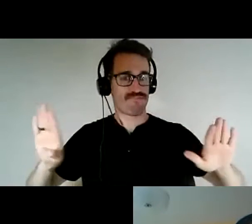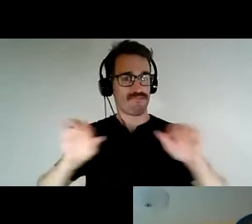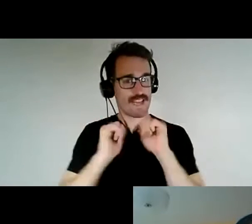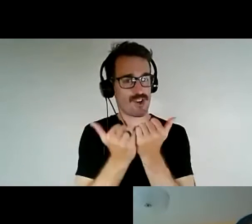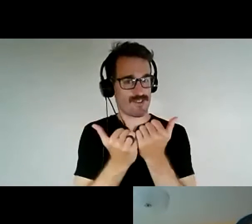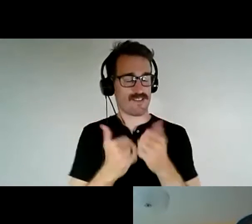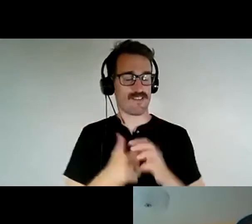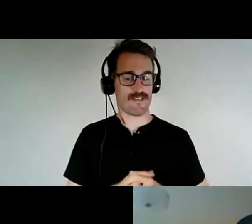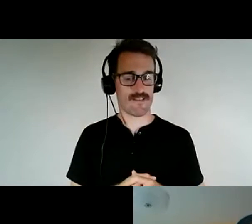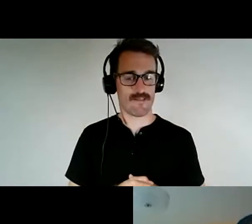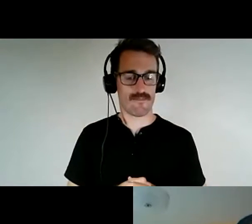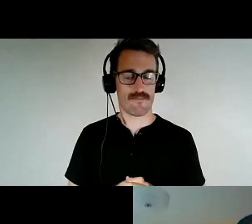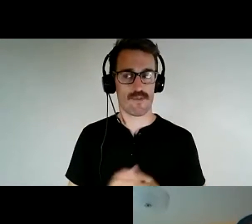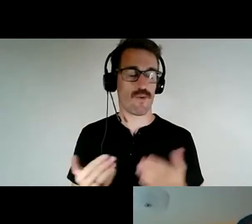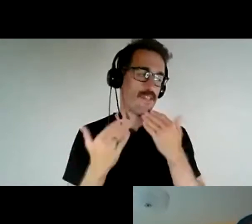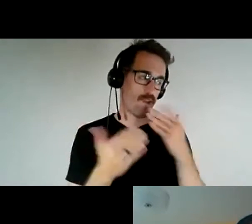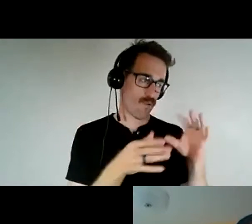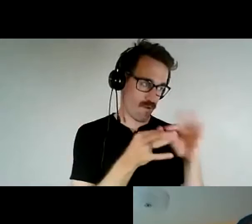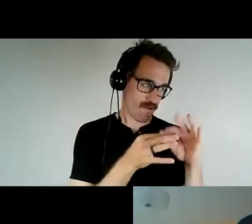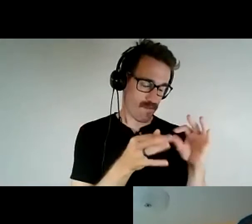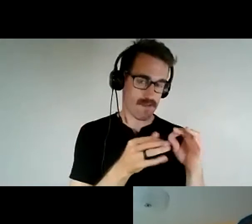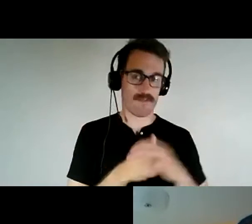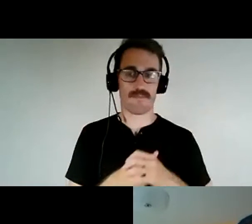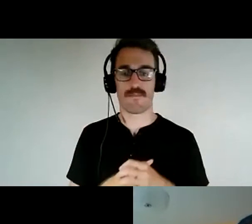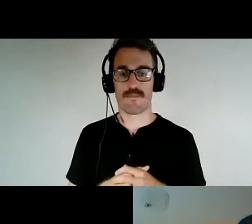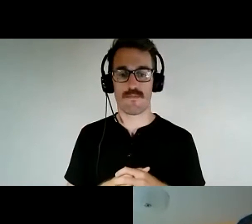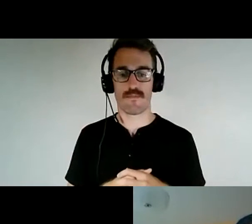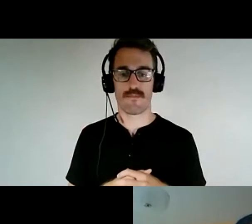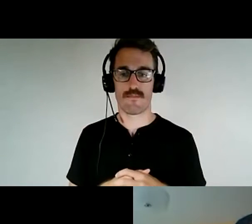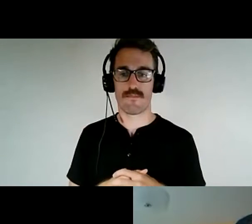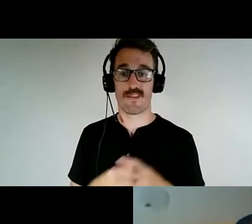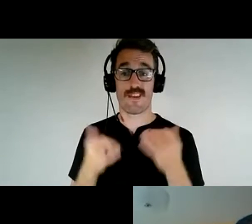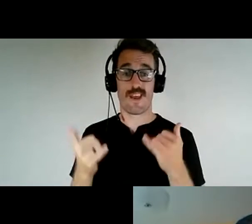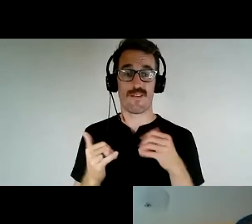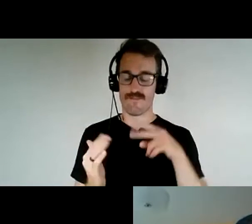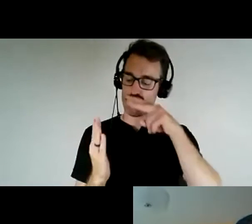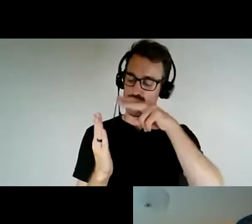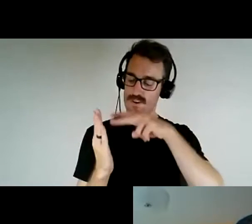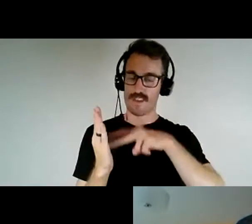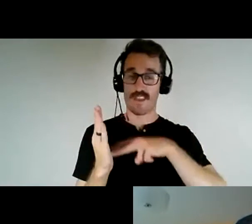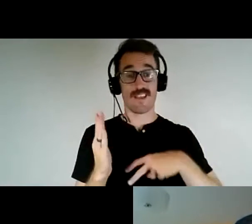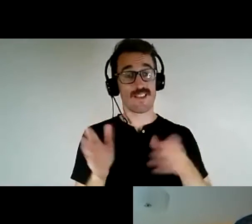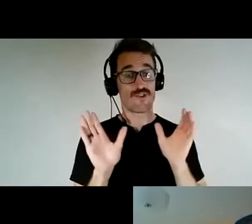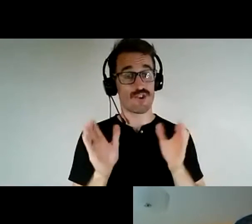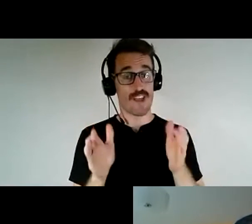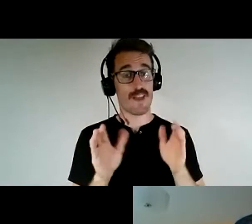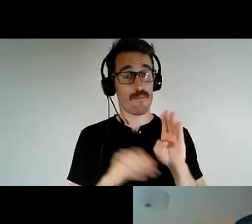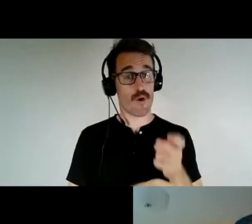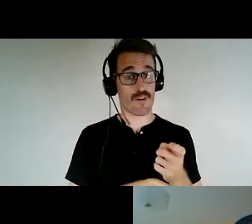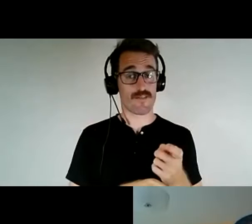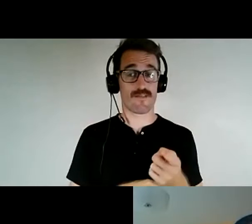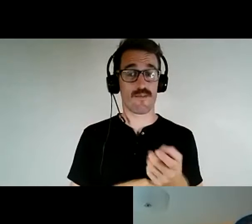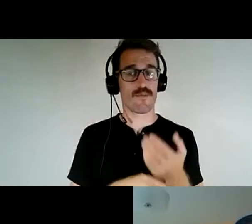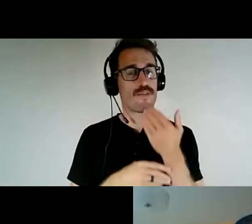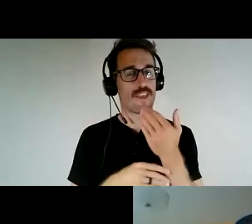you very much for your comments. And also, I'm looking over the chat room, and thank you very much